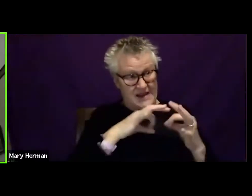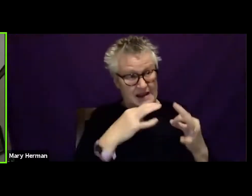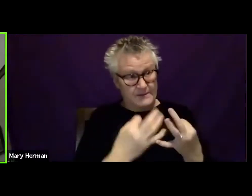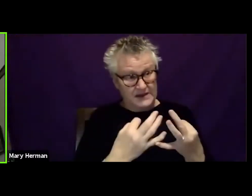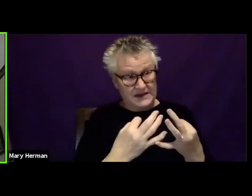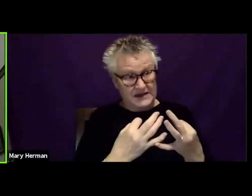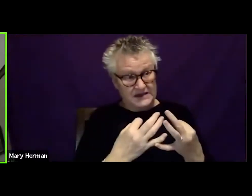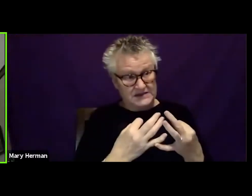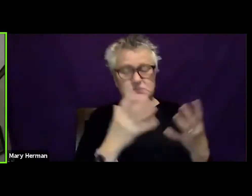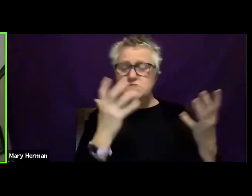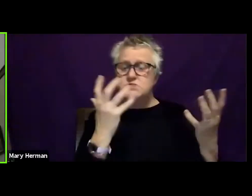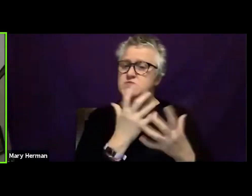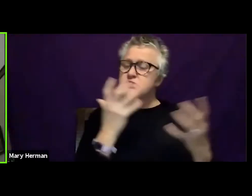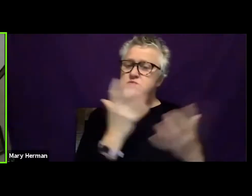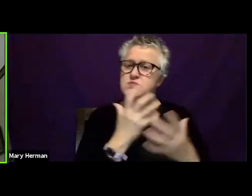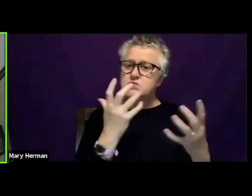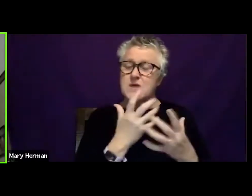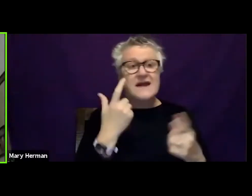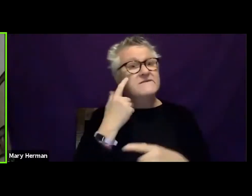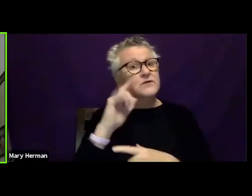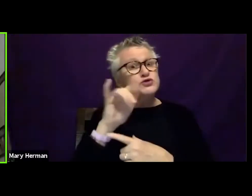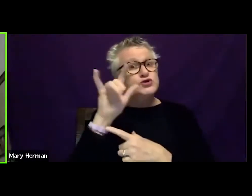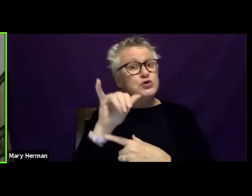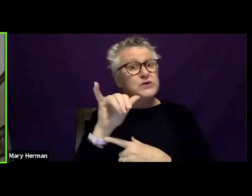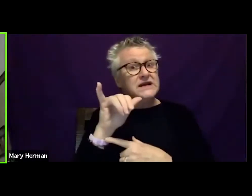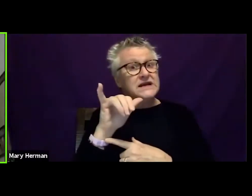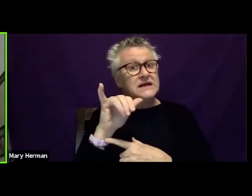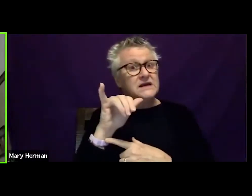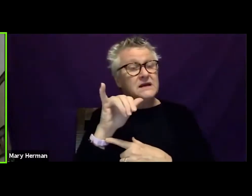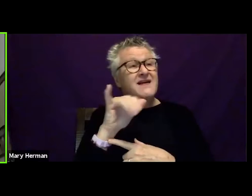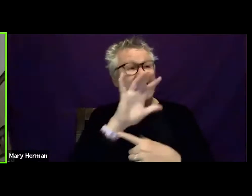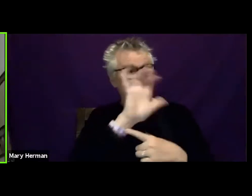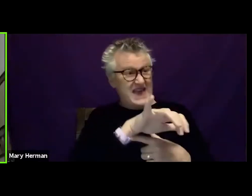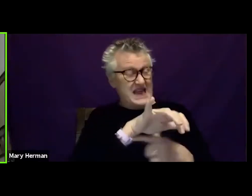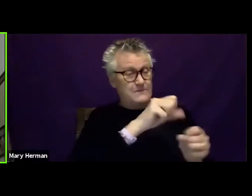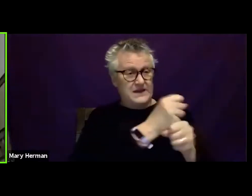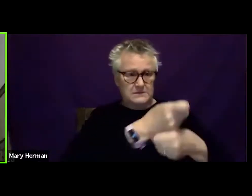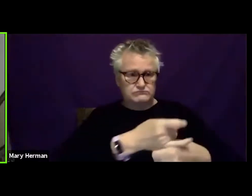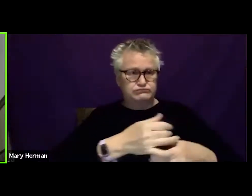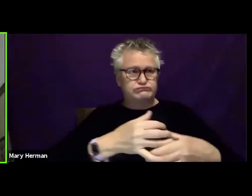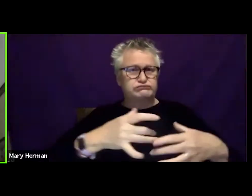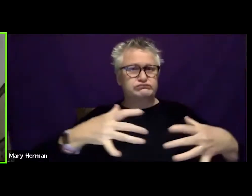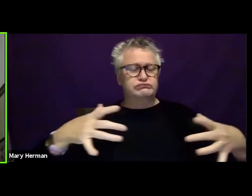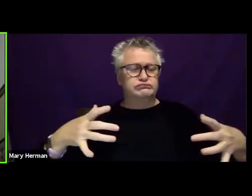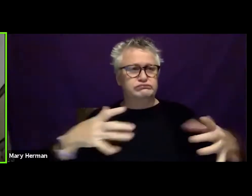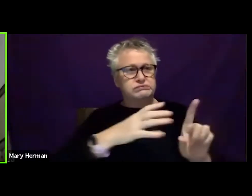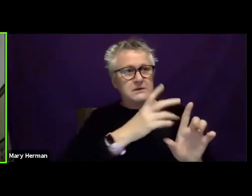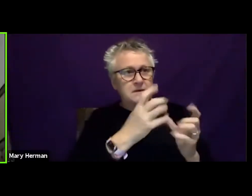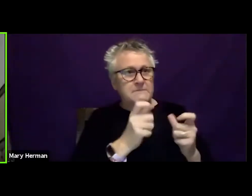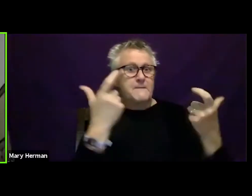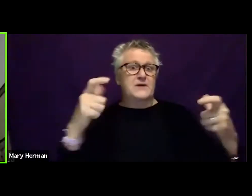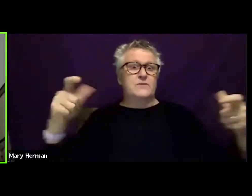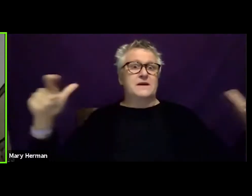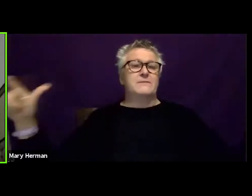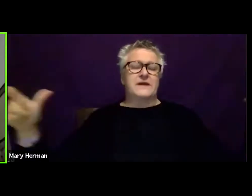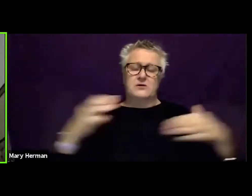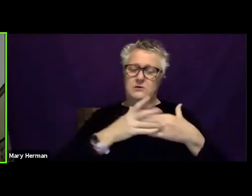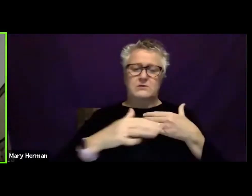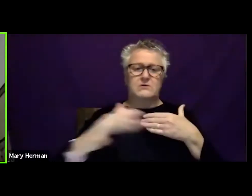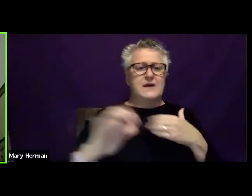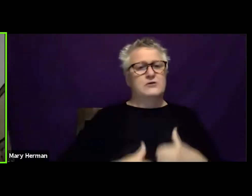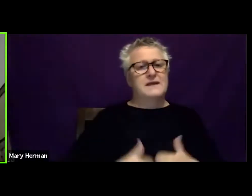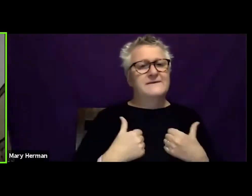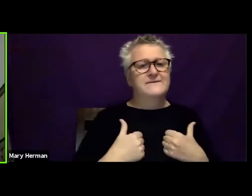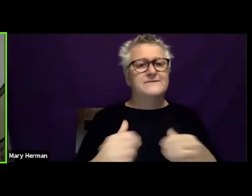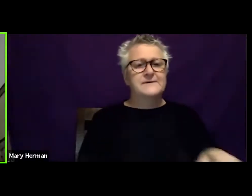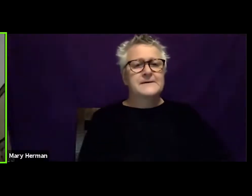activism became much more broader than that, along with different civil rights and other rights that might parallel what has happened also in Britain.